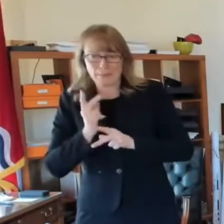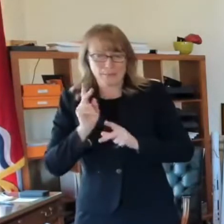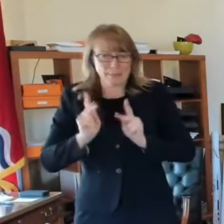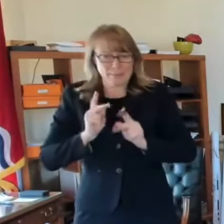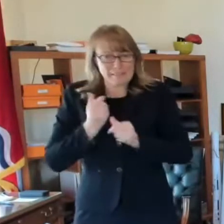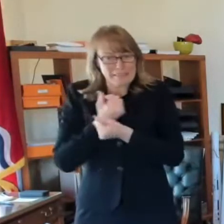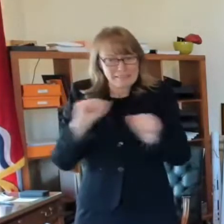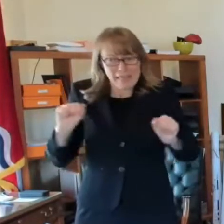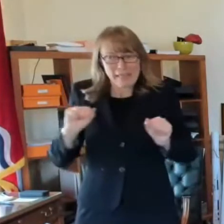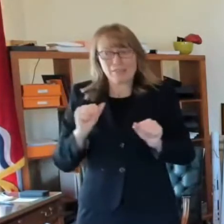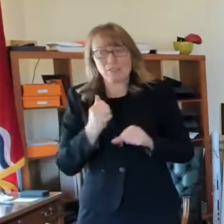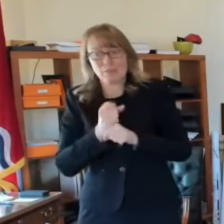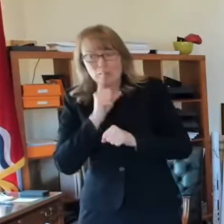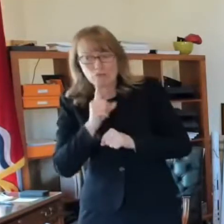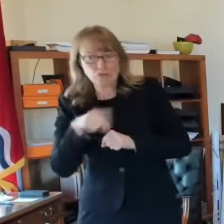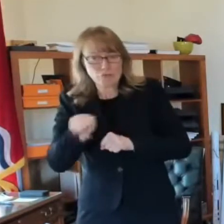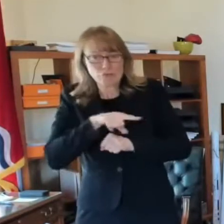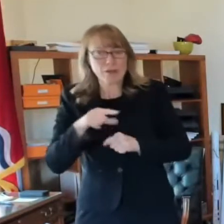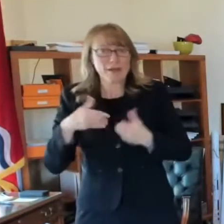What else for today?